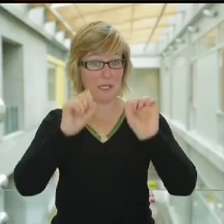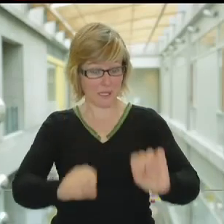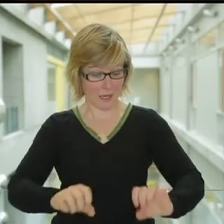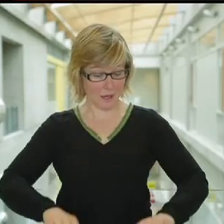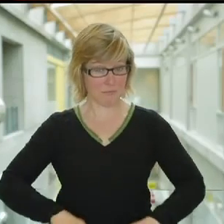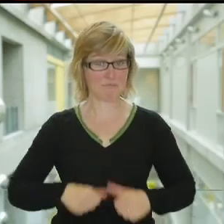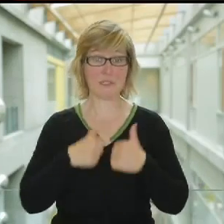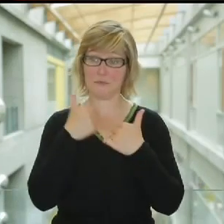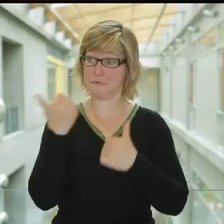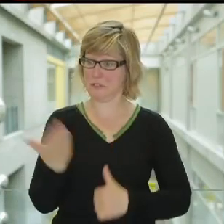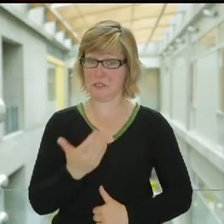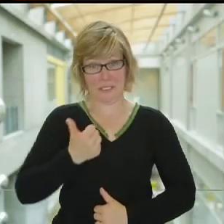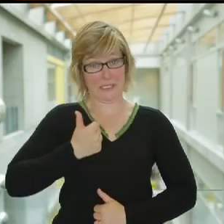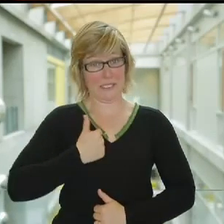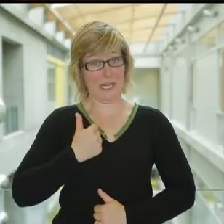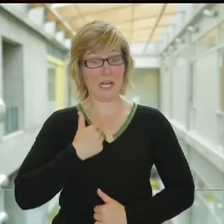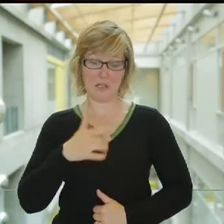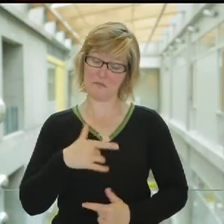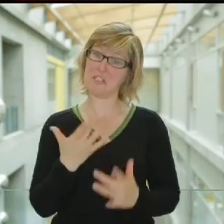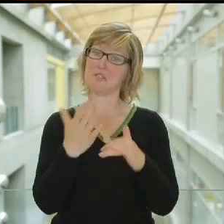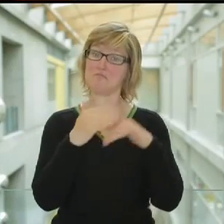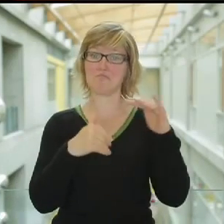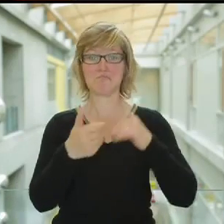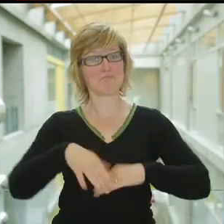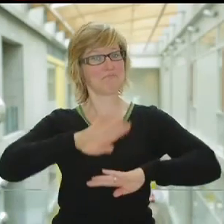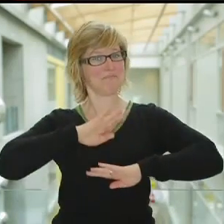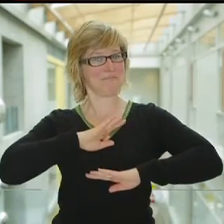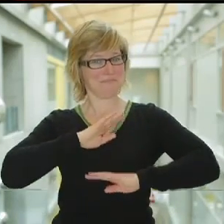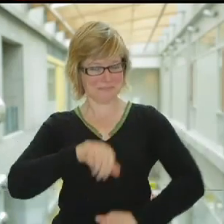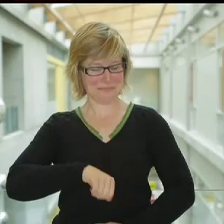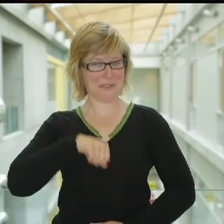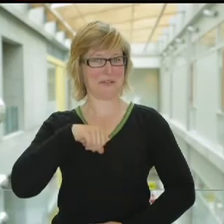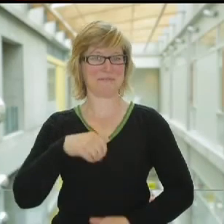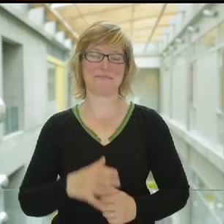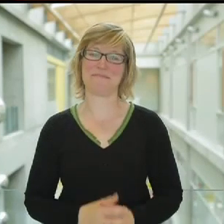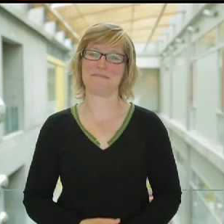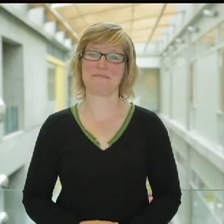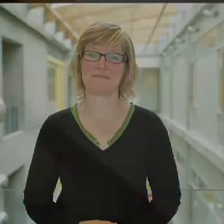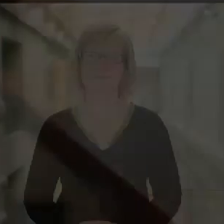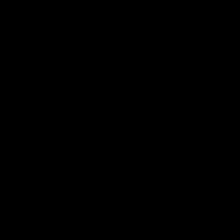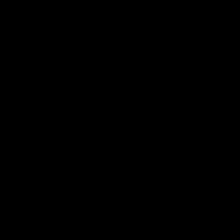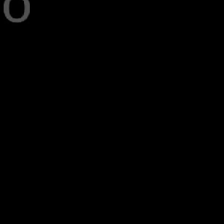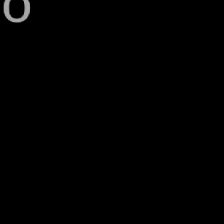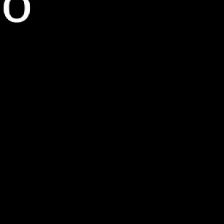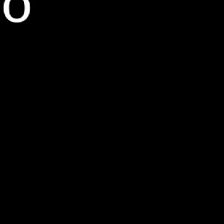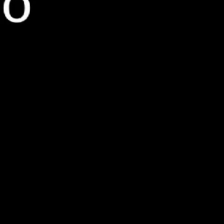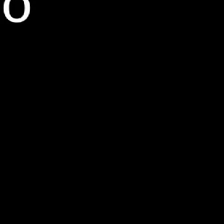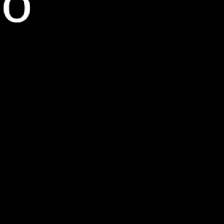settle and to be comfortable like the rest of us and to enjoy what this country offers.